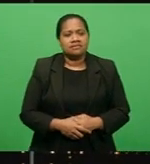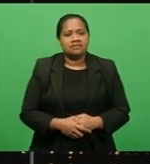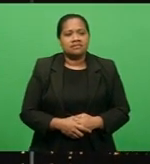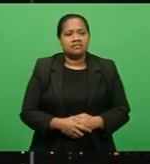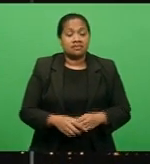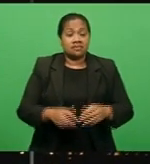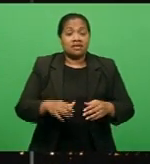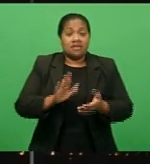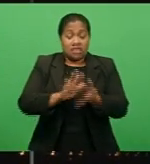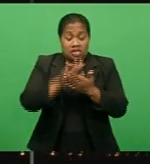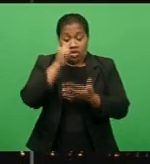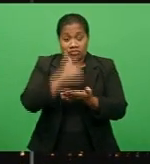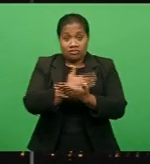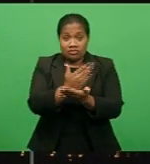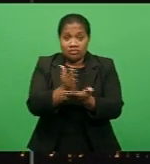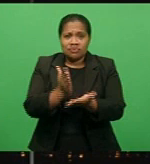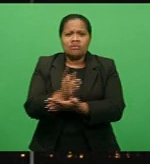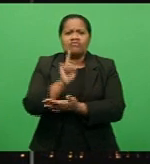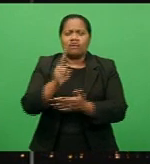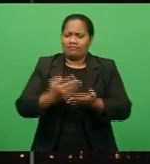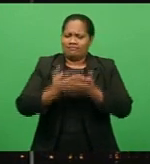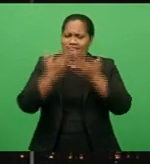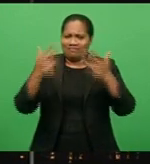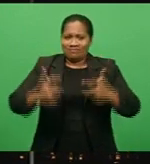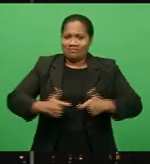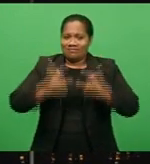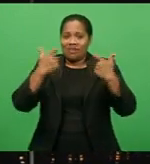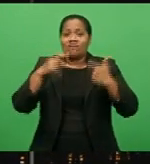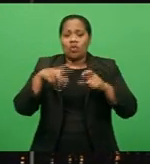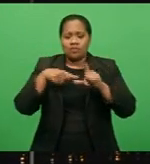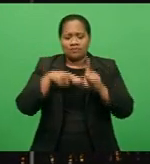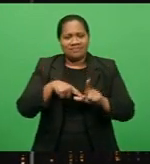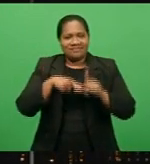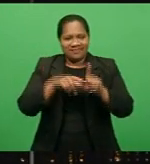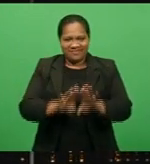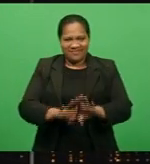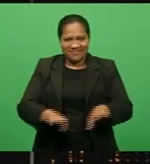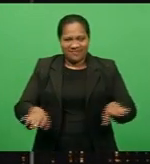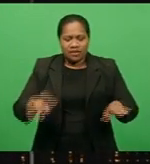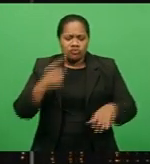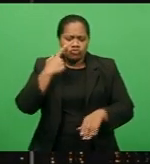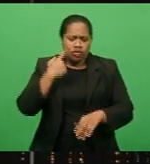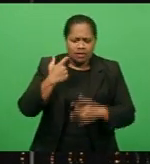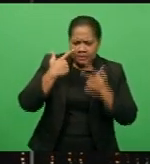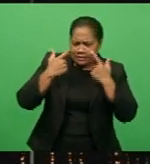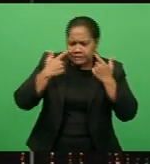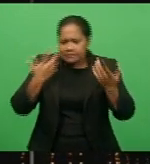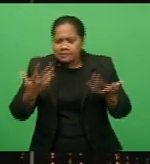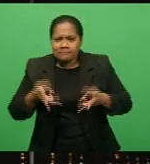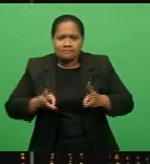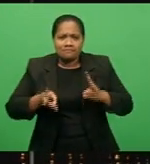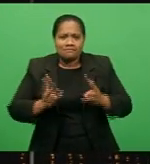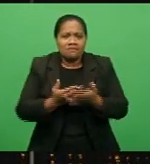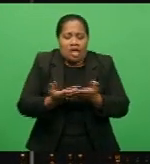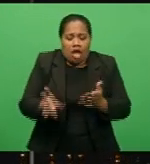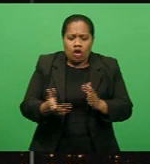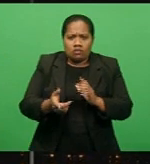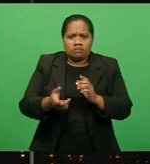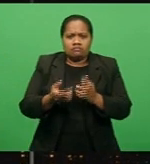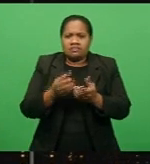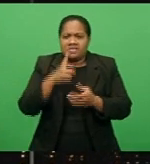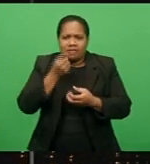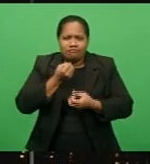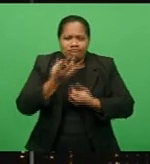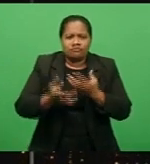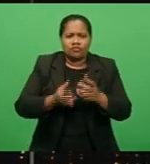Knowledge sharing is one of the major challenges for the younger generation trying to find ways to address climate change. Activist Amelia